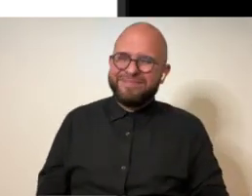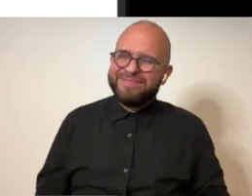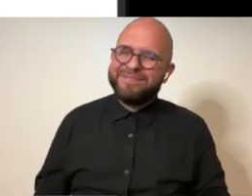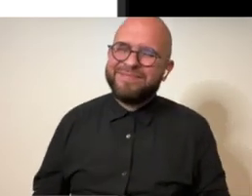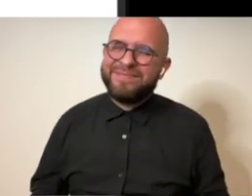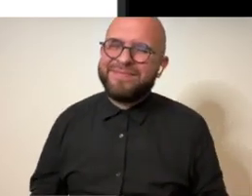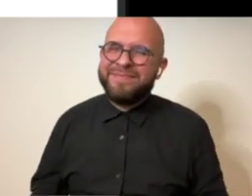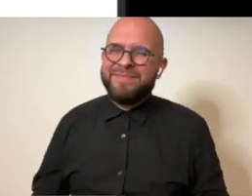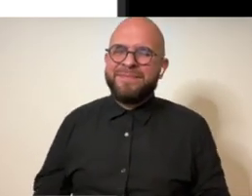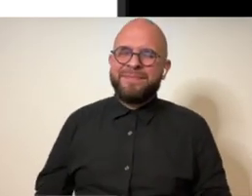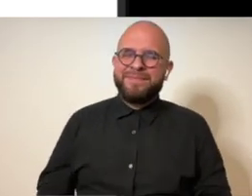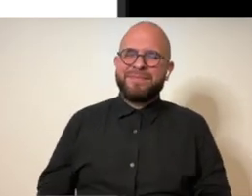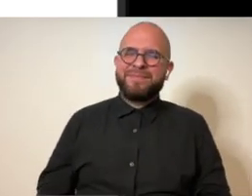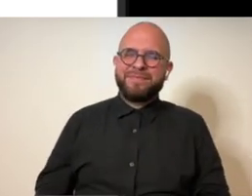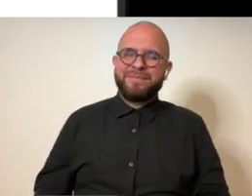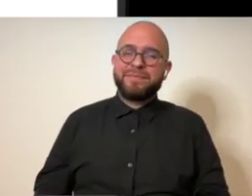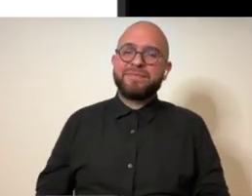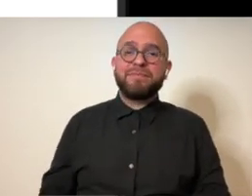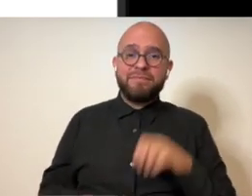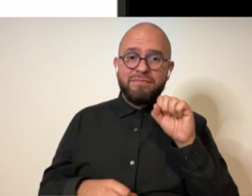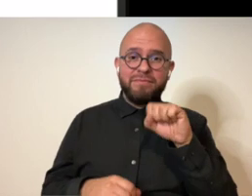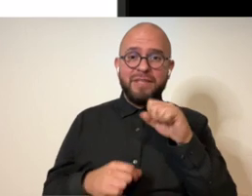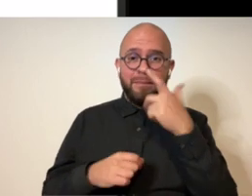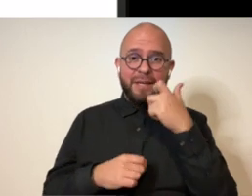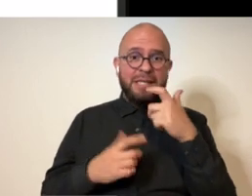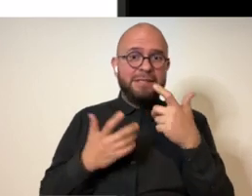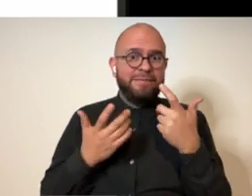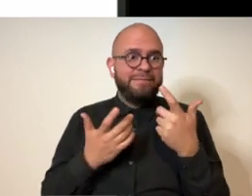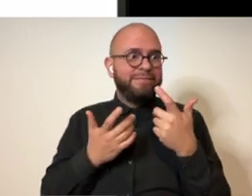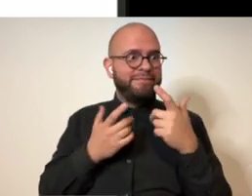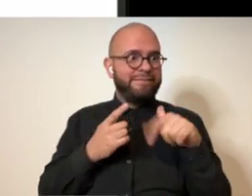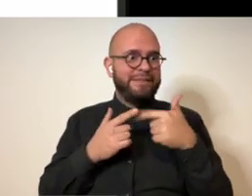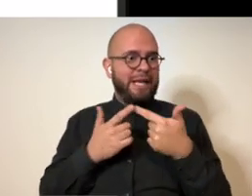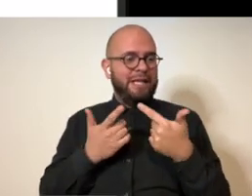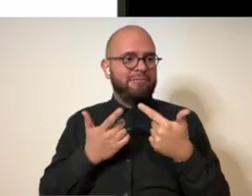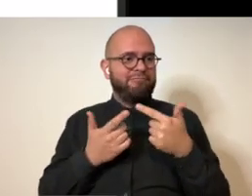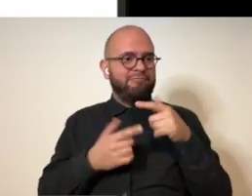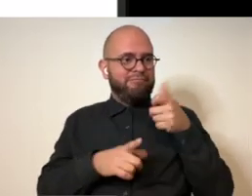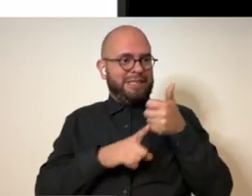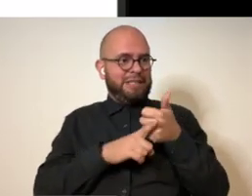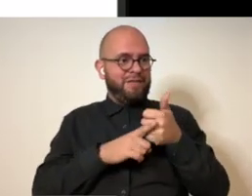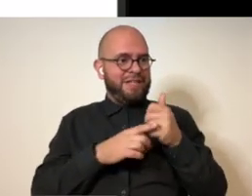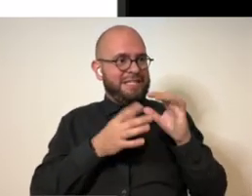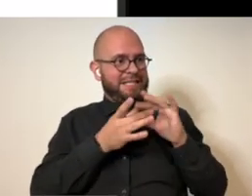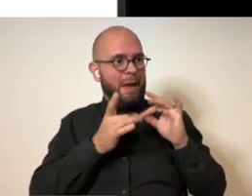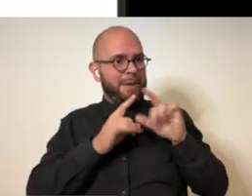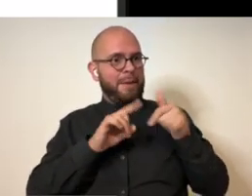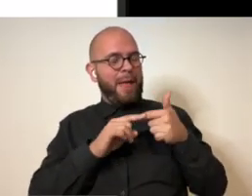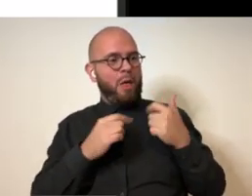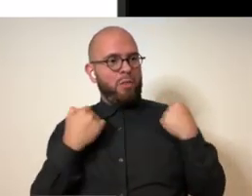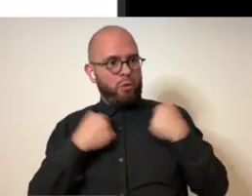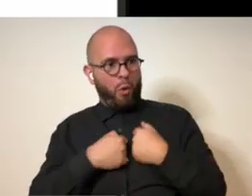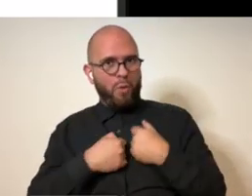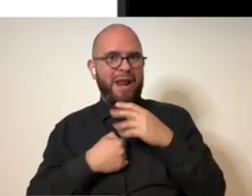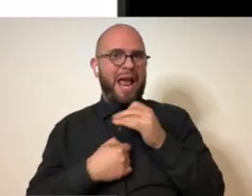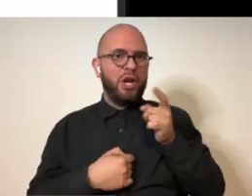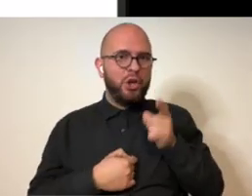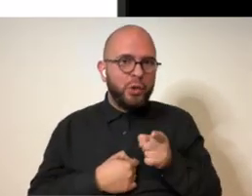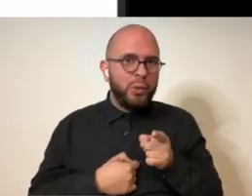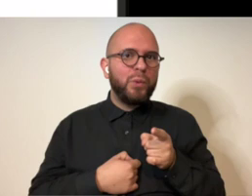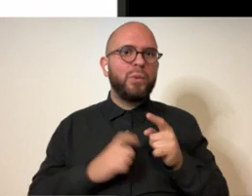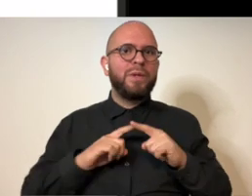the artwork and kind of how you need. Yeah. No, then because then it